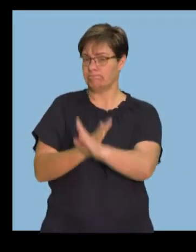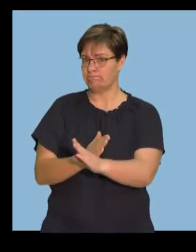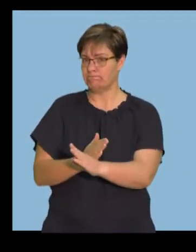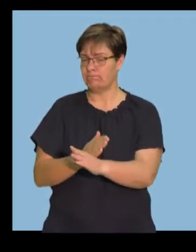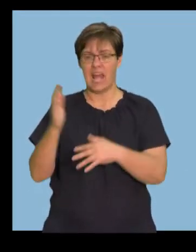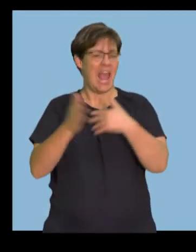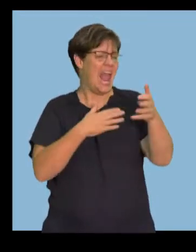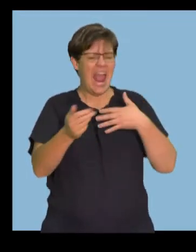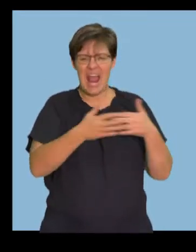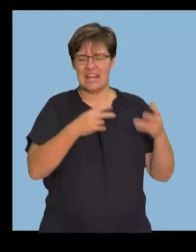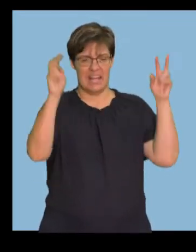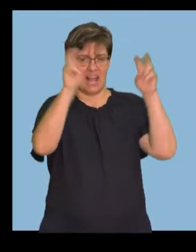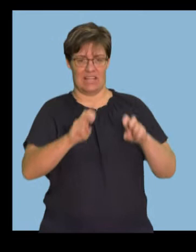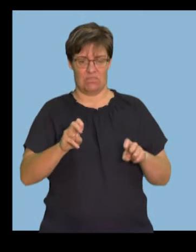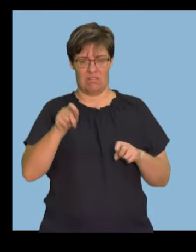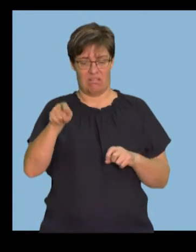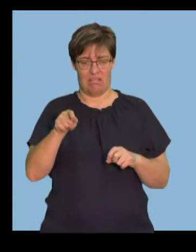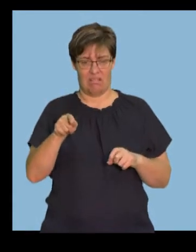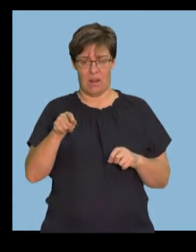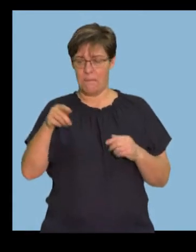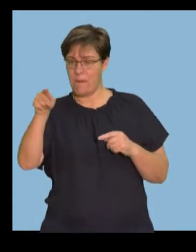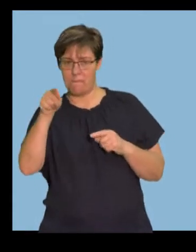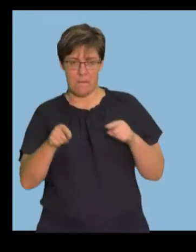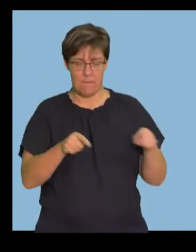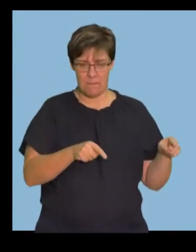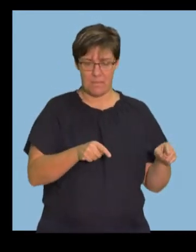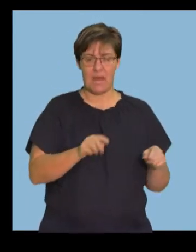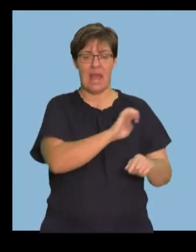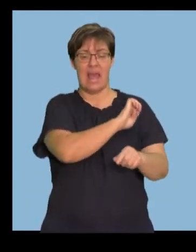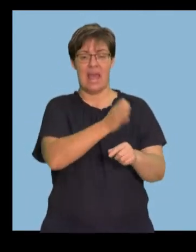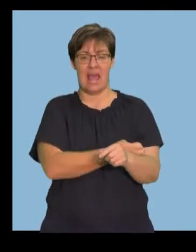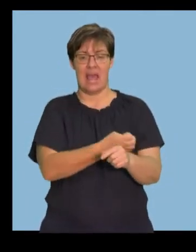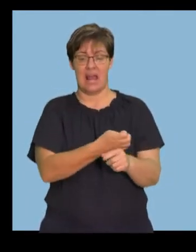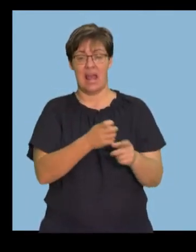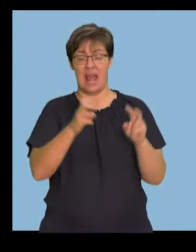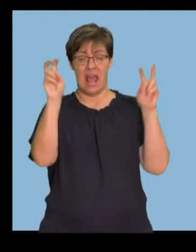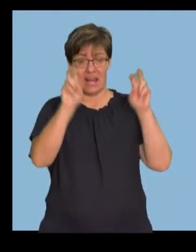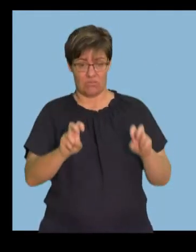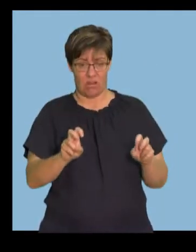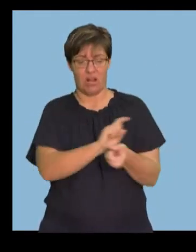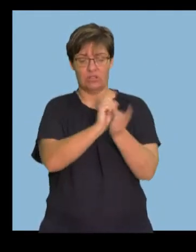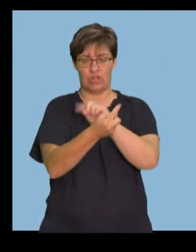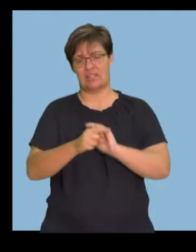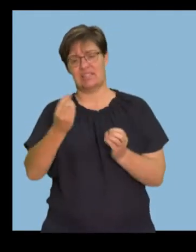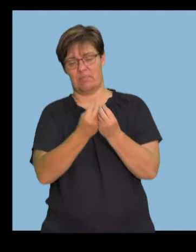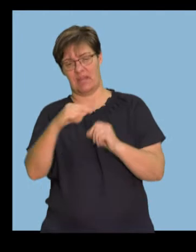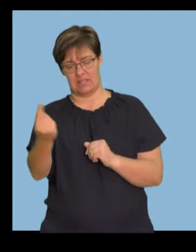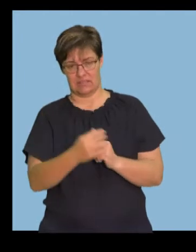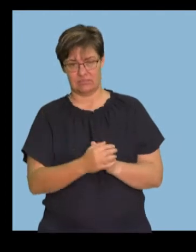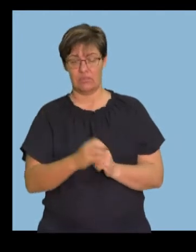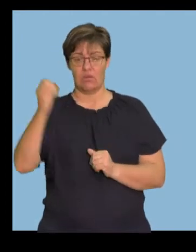resistor is any electrical component in a circuit that converts electrical energy into other forms. Okay. So a light